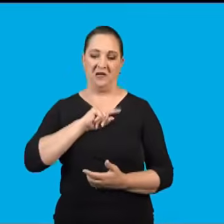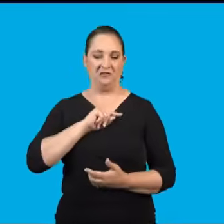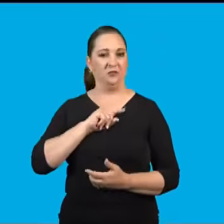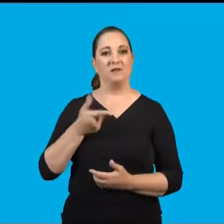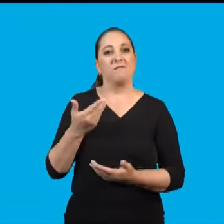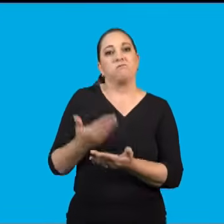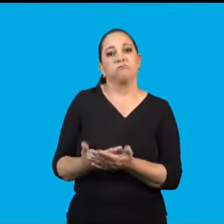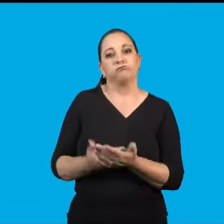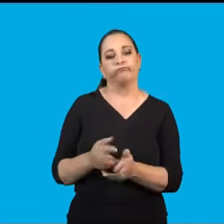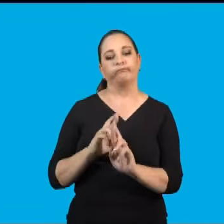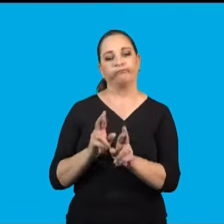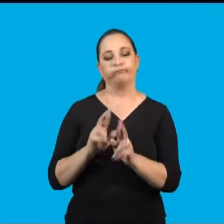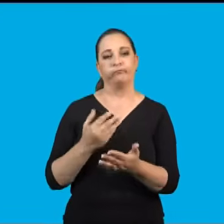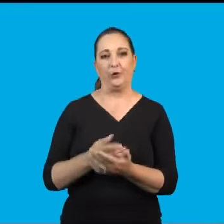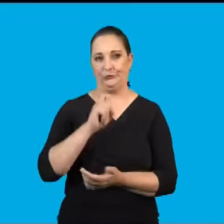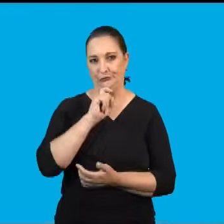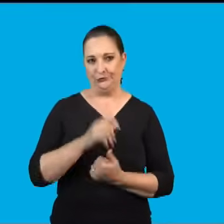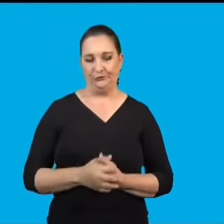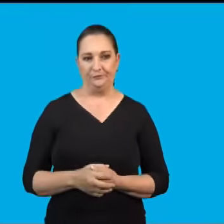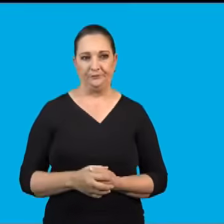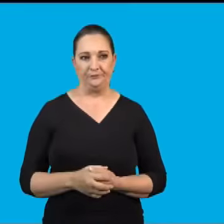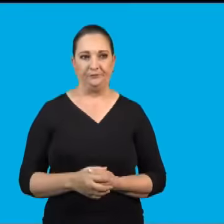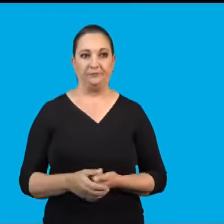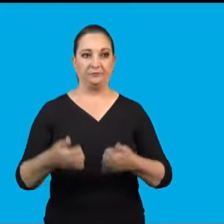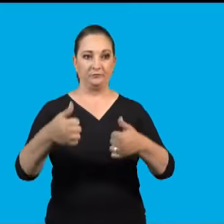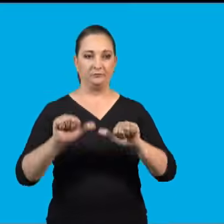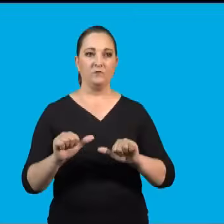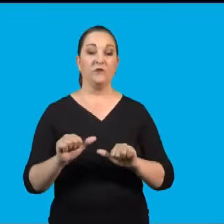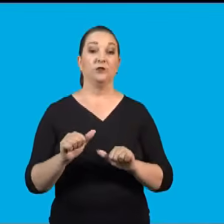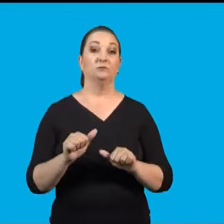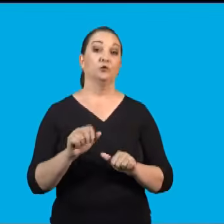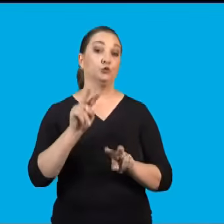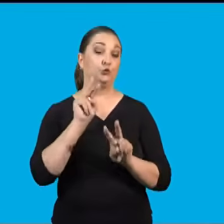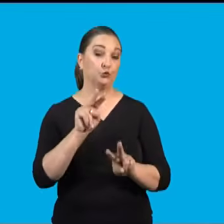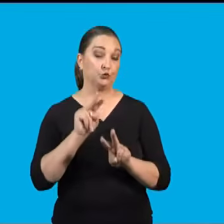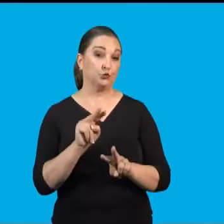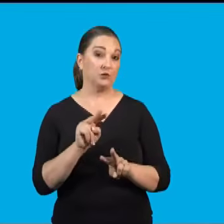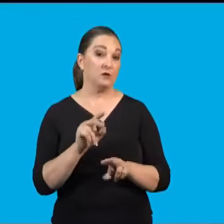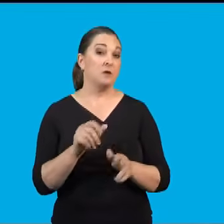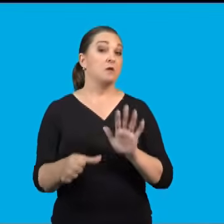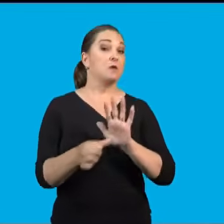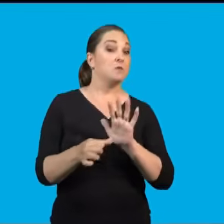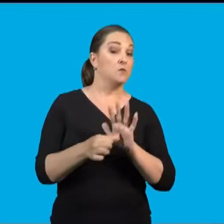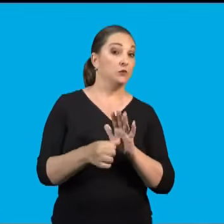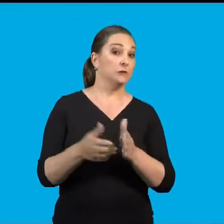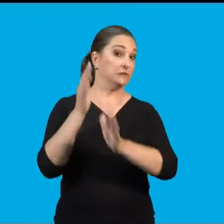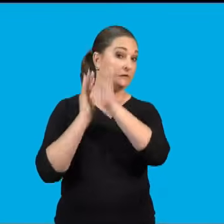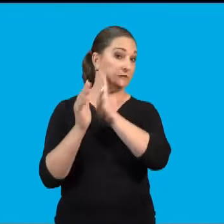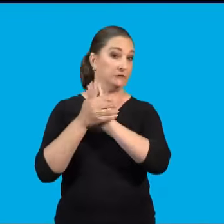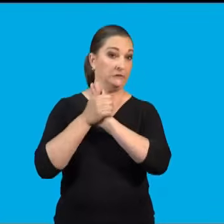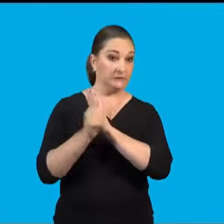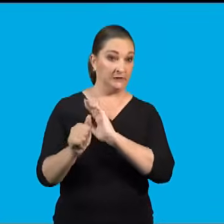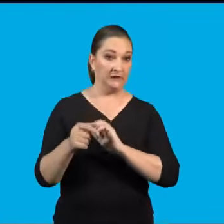possible responses. Now, let's look at another very important history skill, and that